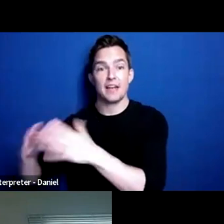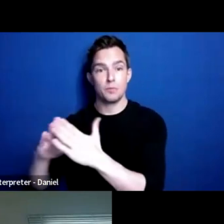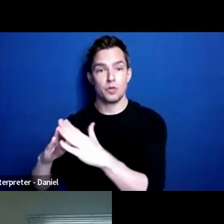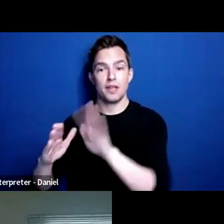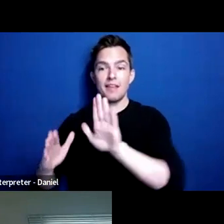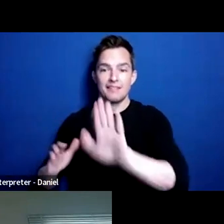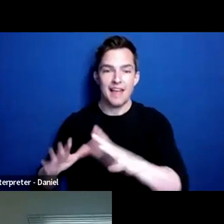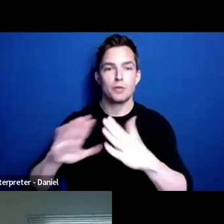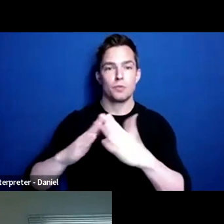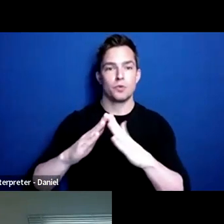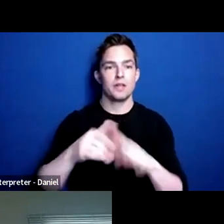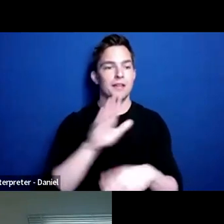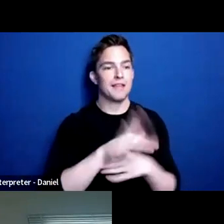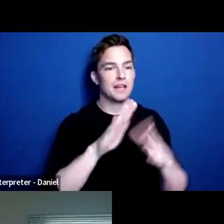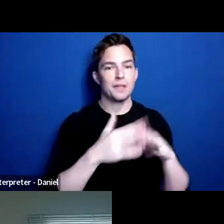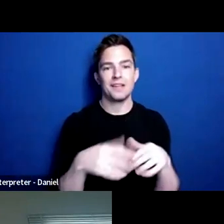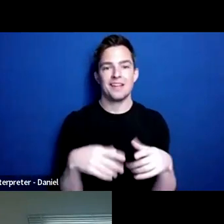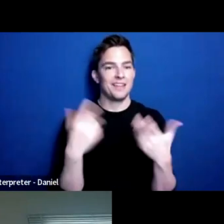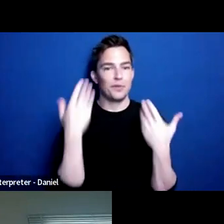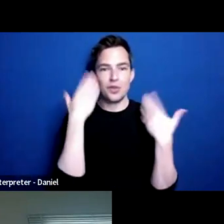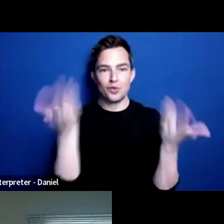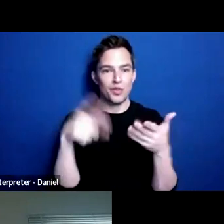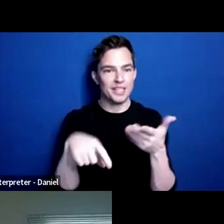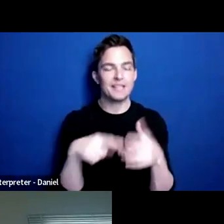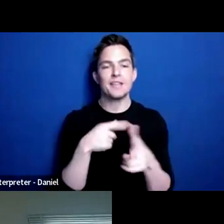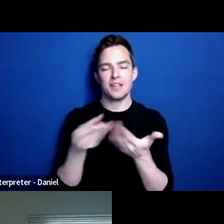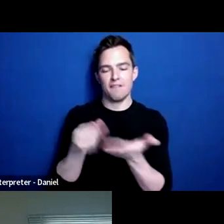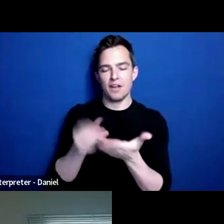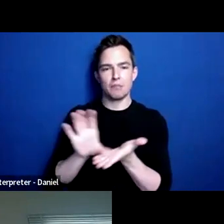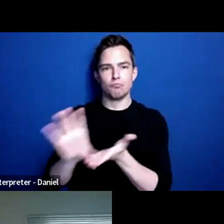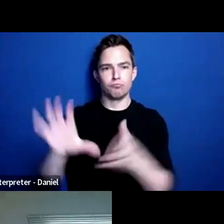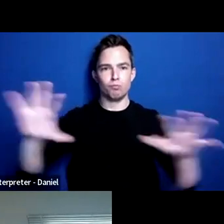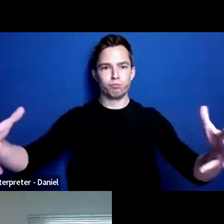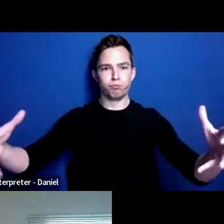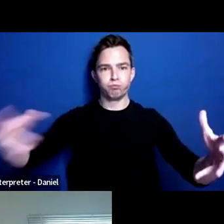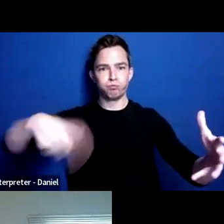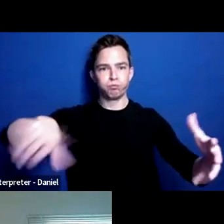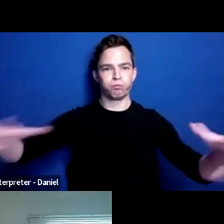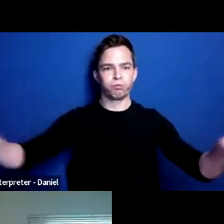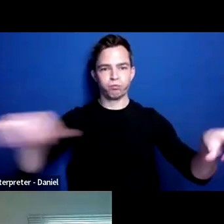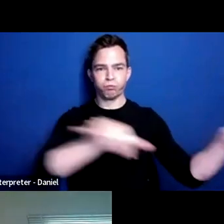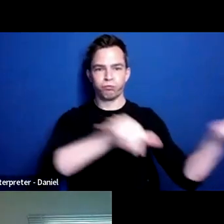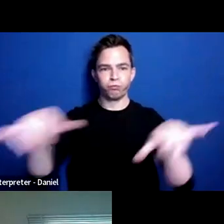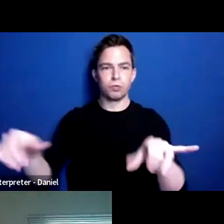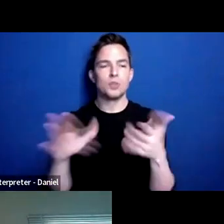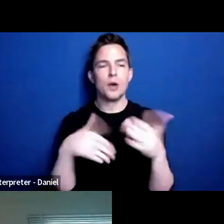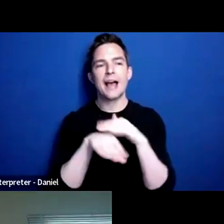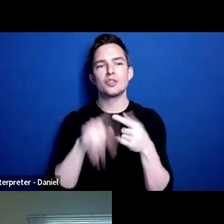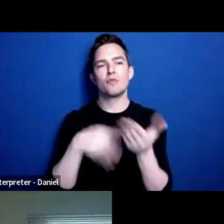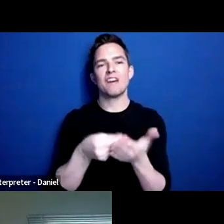the funding again is bundled up, and so it becomes very limited, and so access to